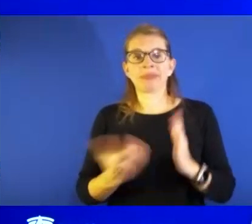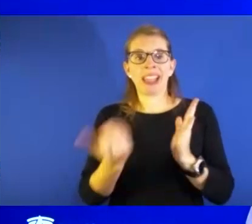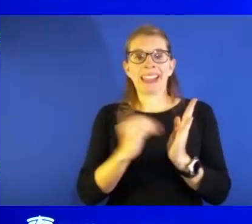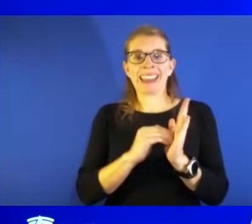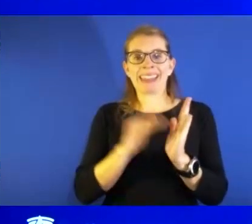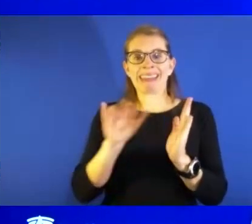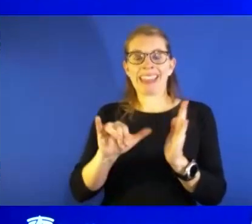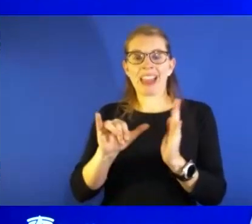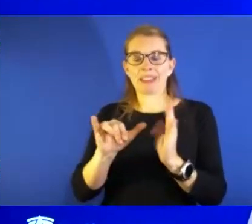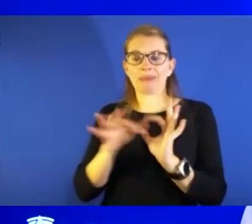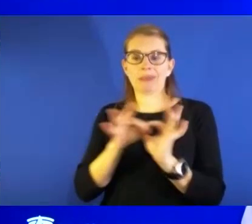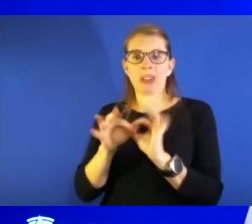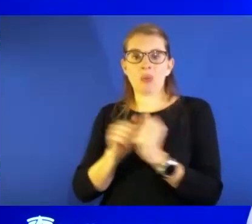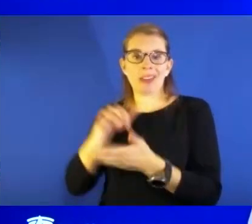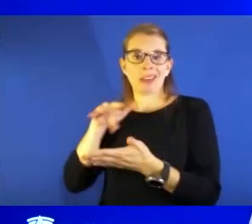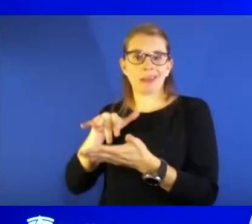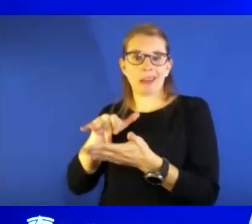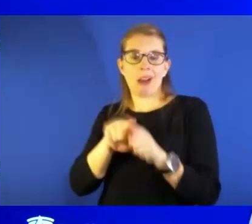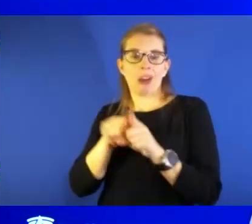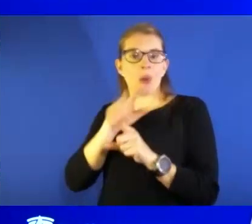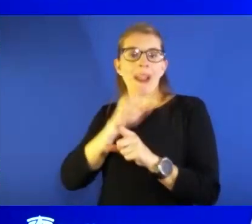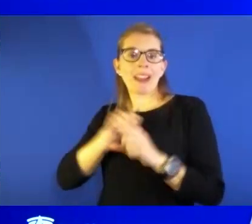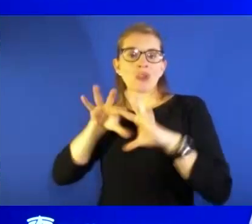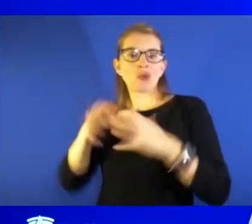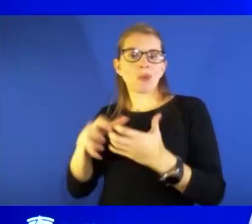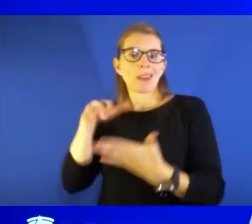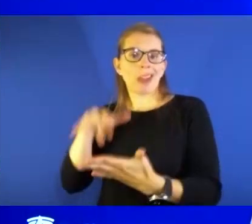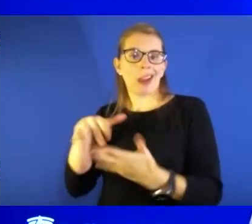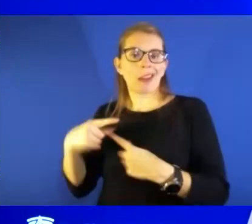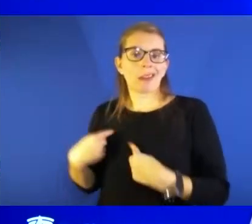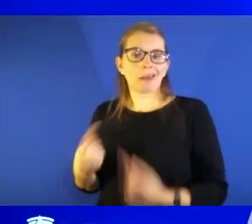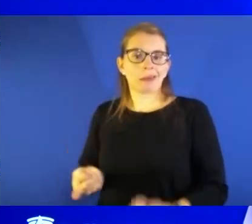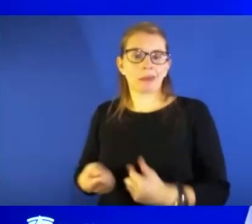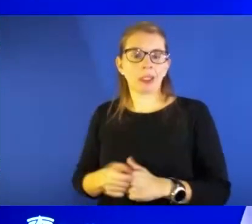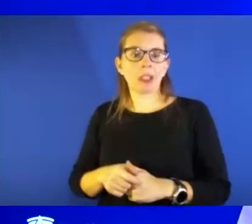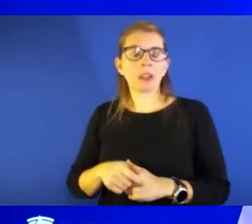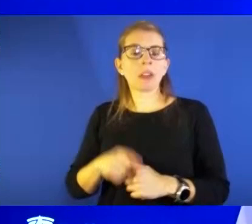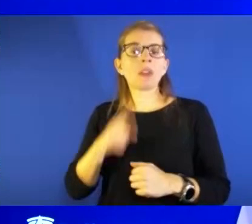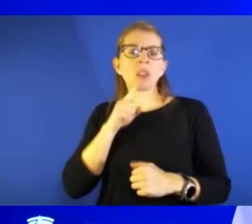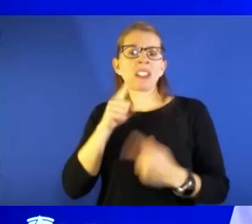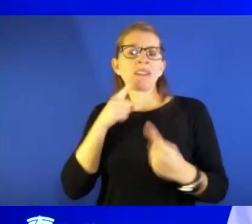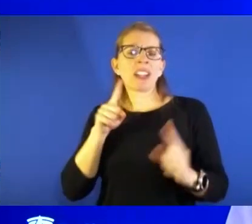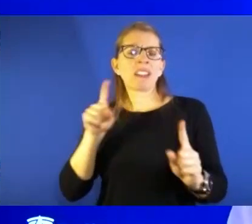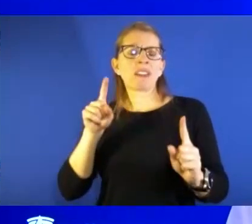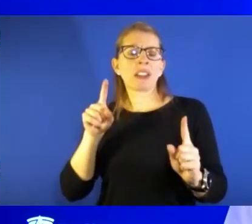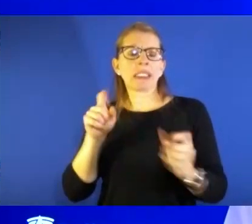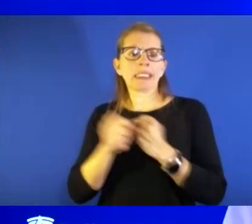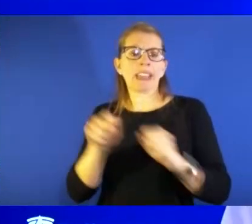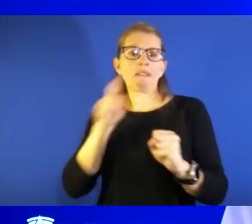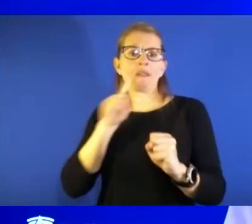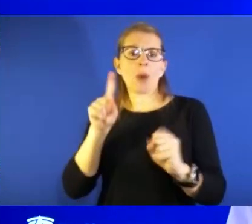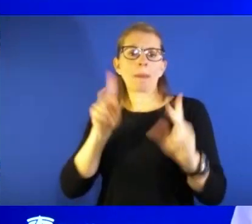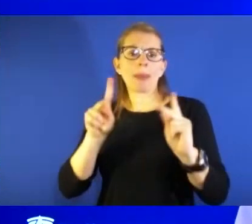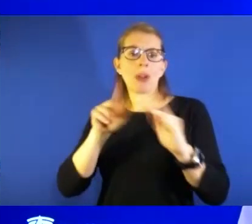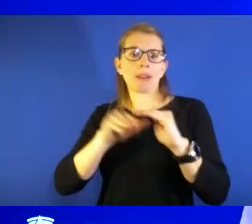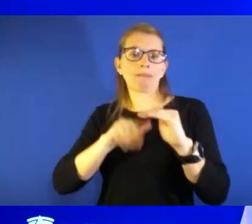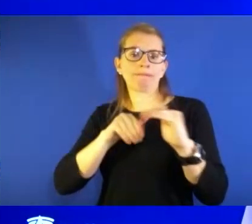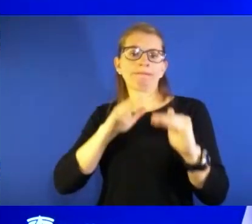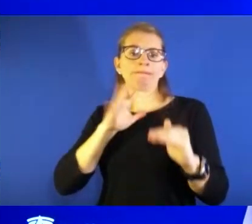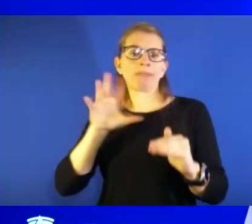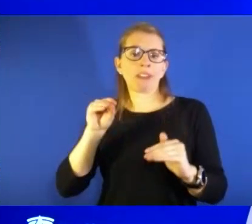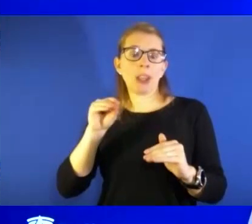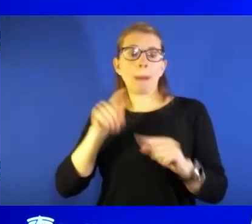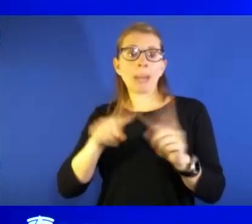done and the age groups that were studied. It's probably very effective and very safe for people under 50. But I would encourage everybody who is